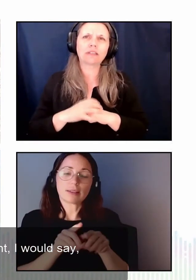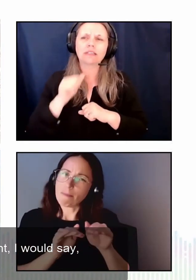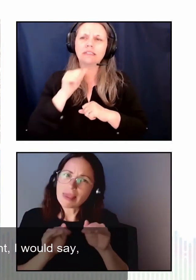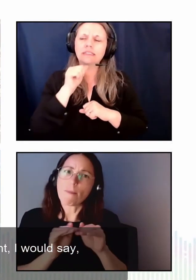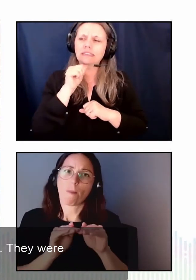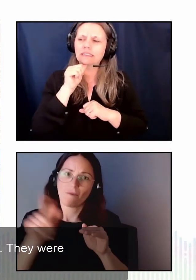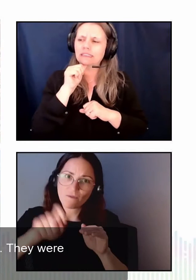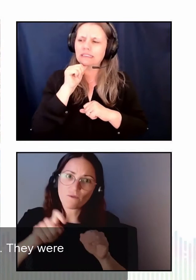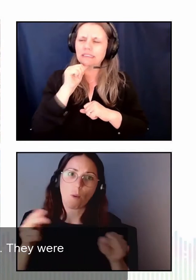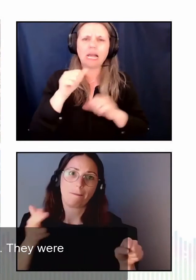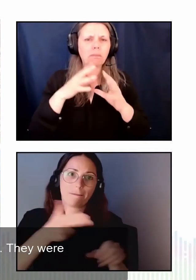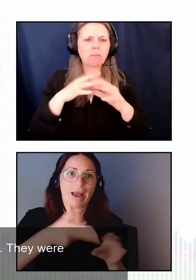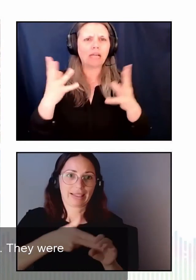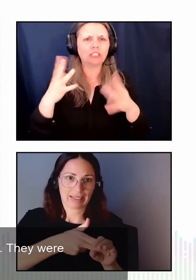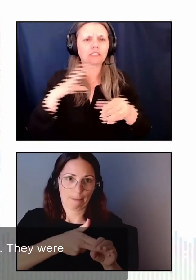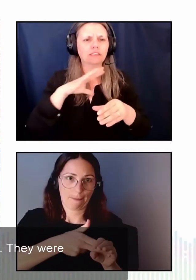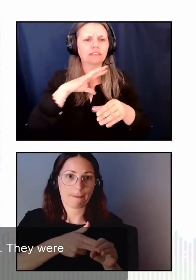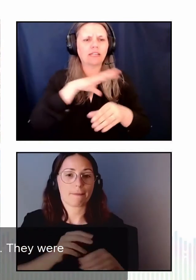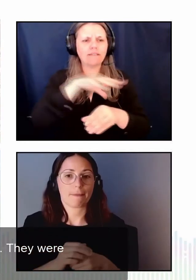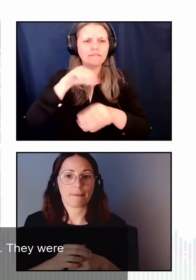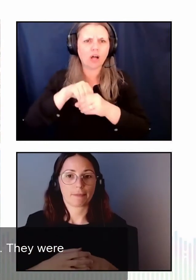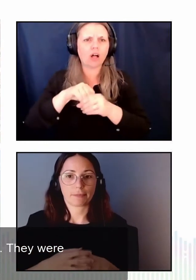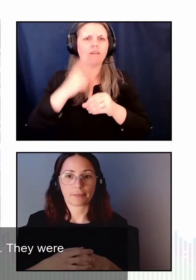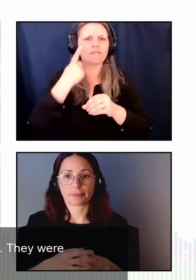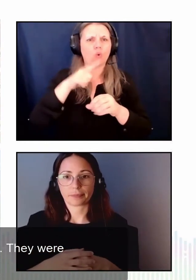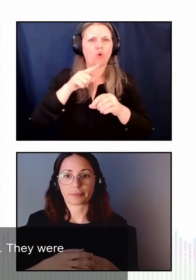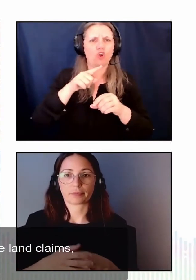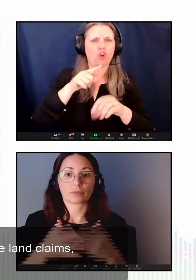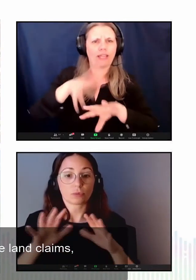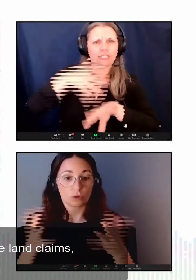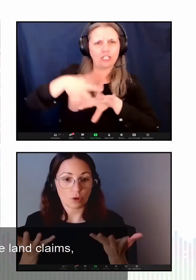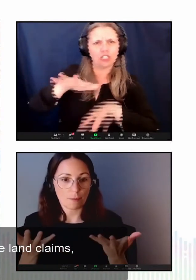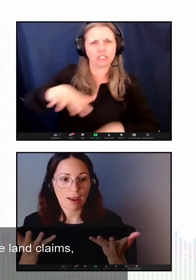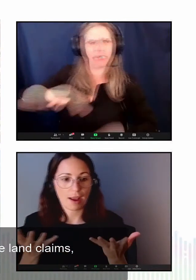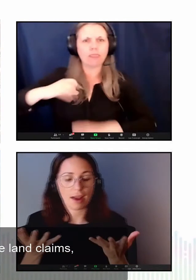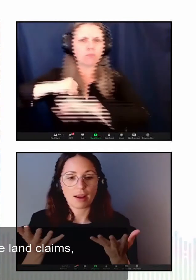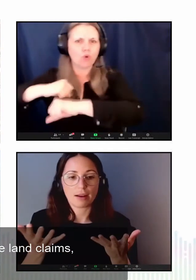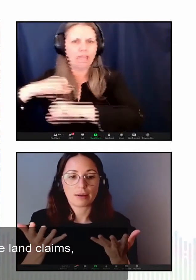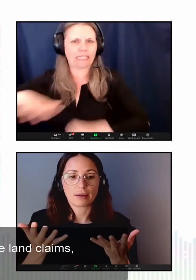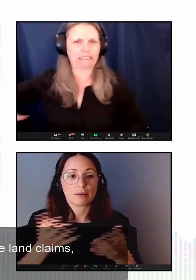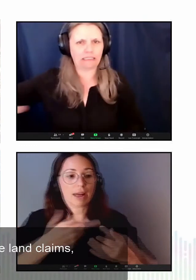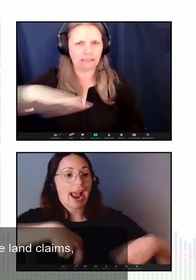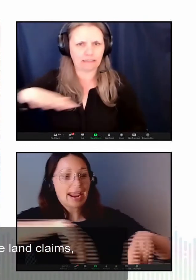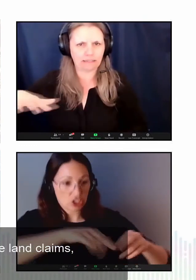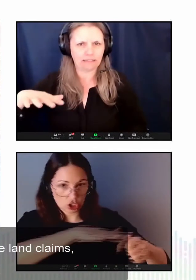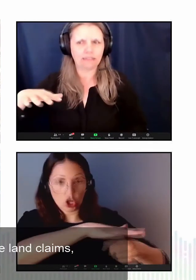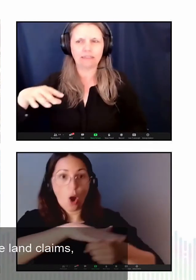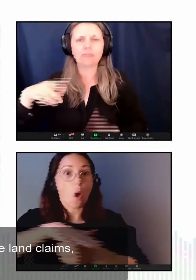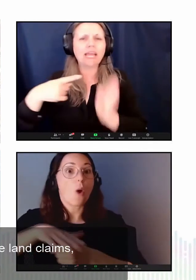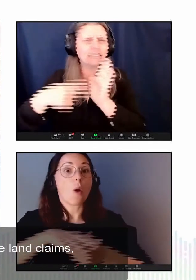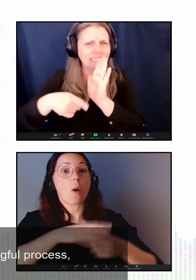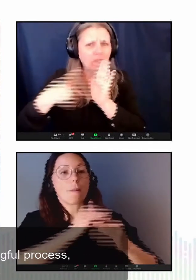any, in setting aside of the protected areas. They were identified by Indigenous people in some cases, like in the land